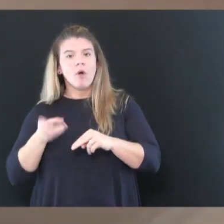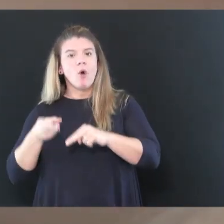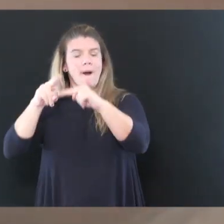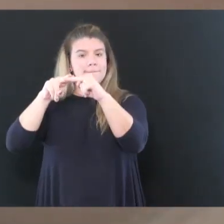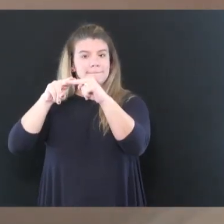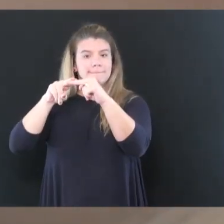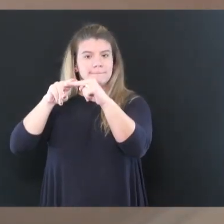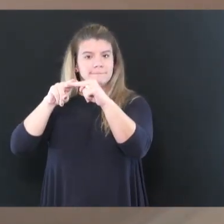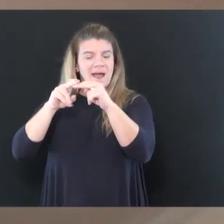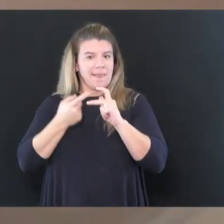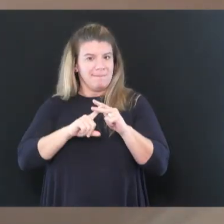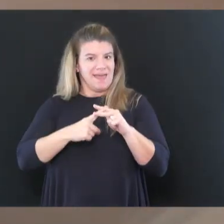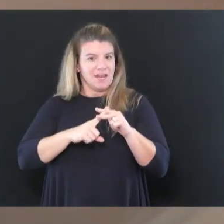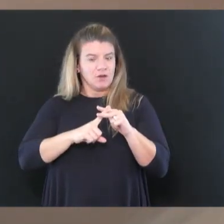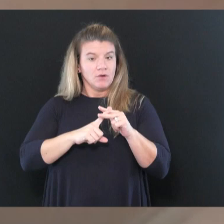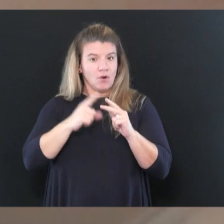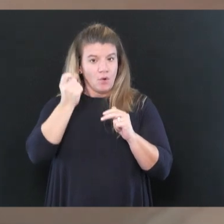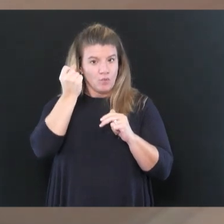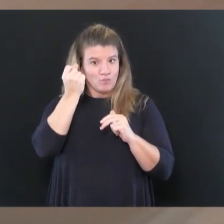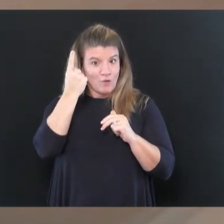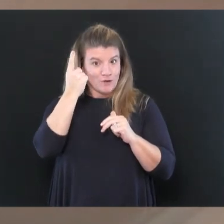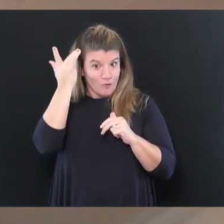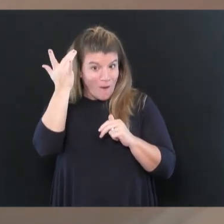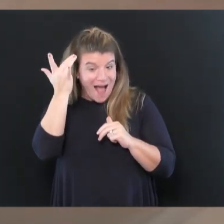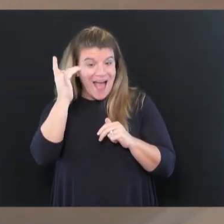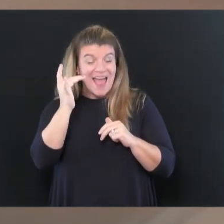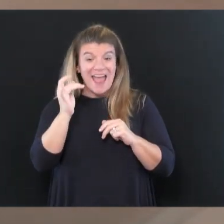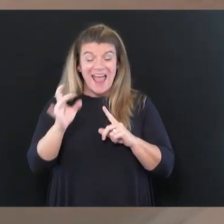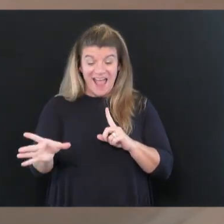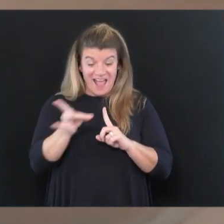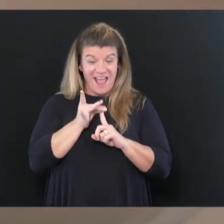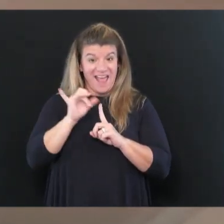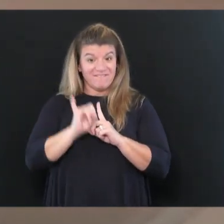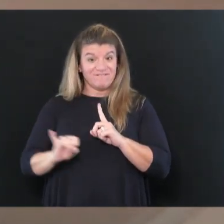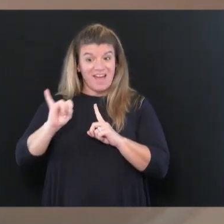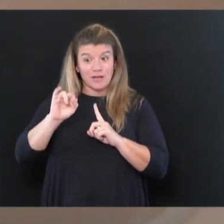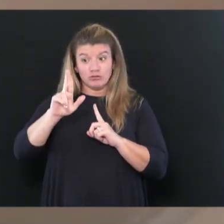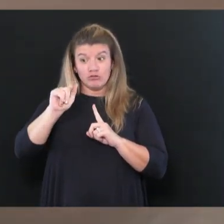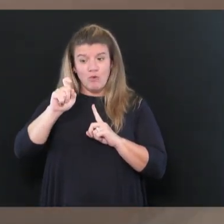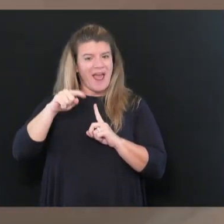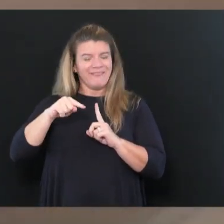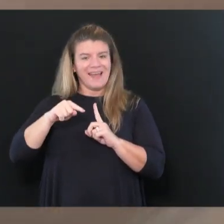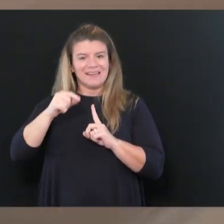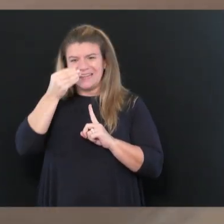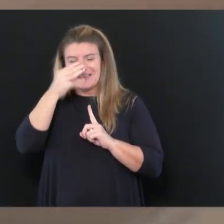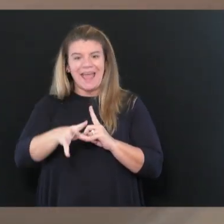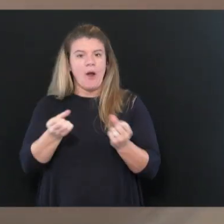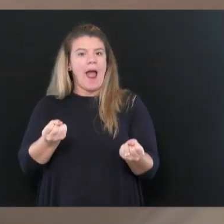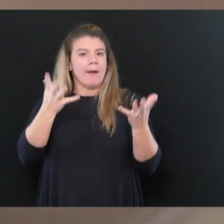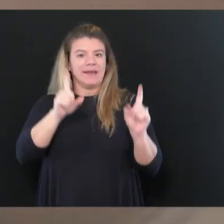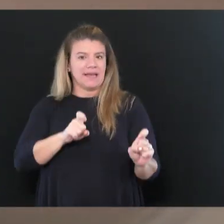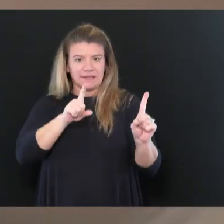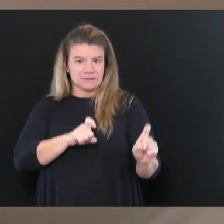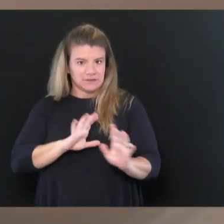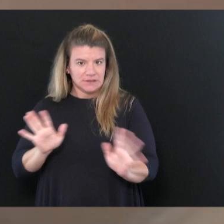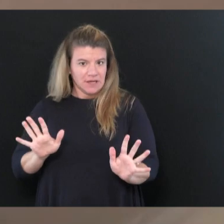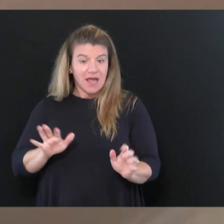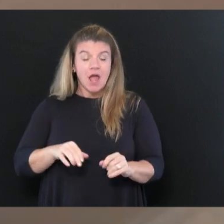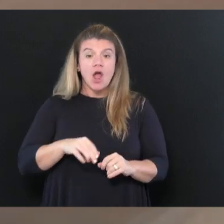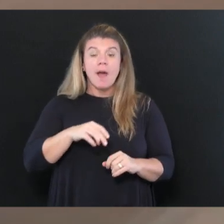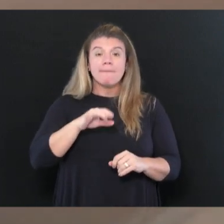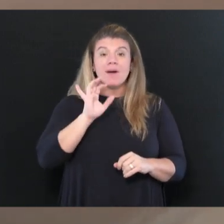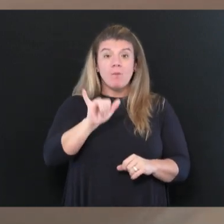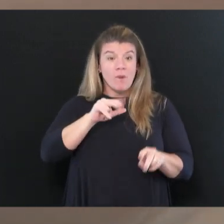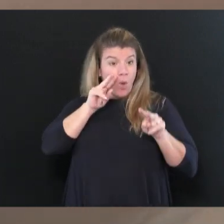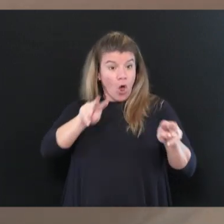because, again, the incidence rate does not take into account the number of tests that you've done. But over time, when we control the spread,